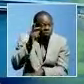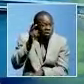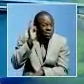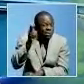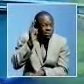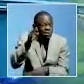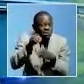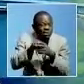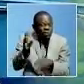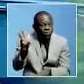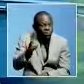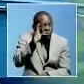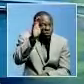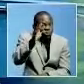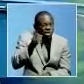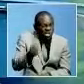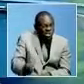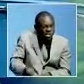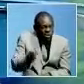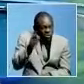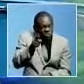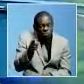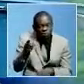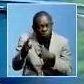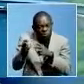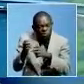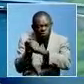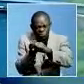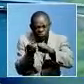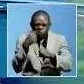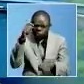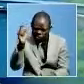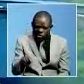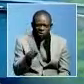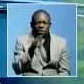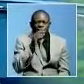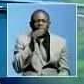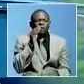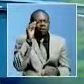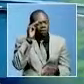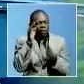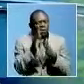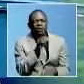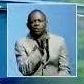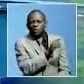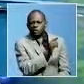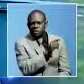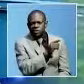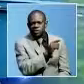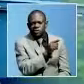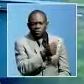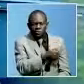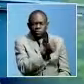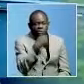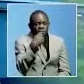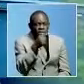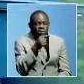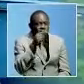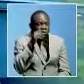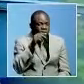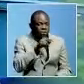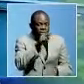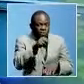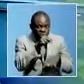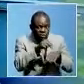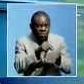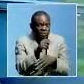and must be protected and preserved at all cost. Mr. Sikumba said the ministry, through the National Heritage Conservation